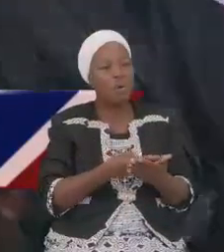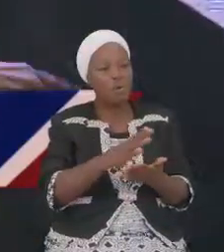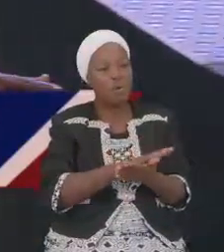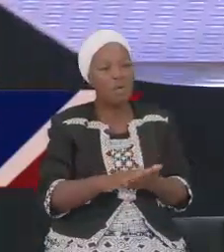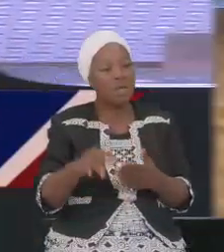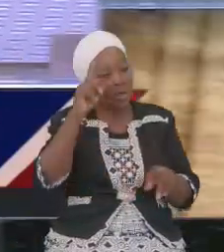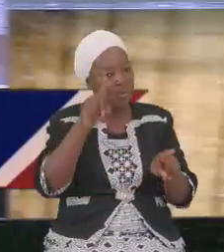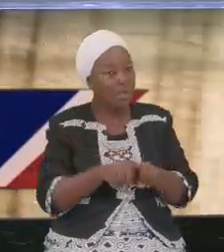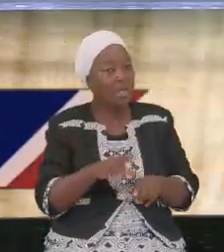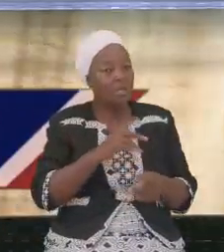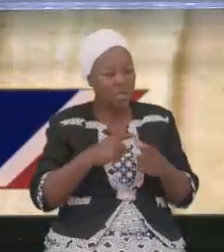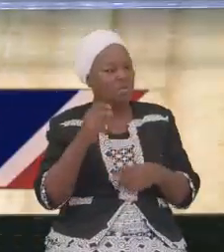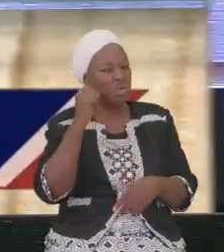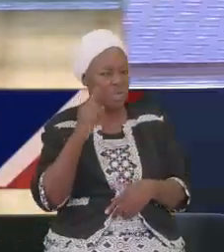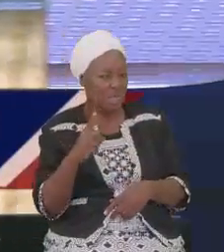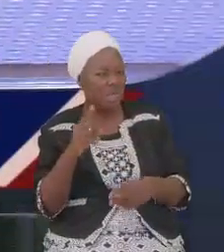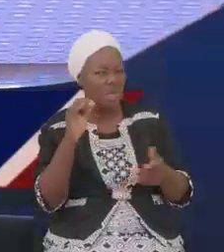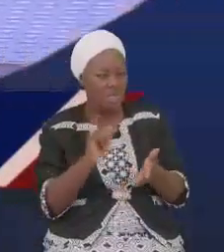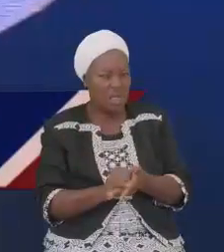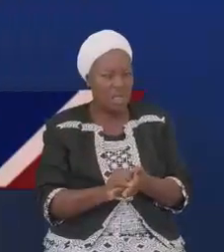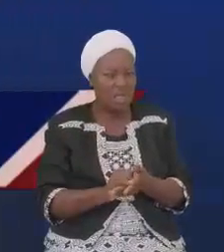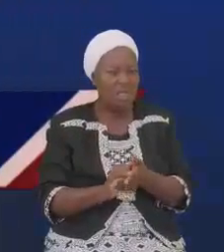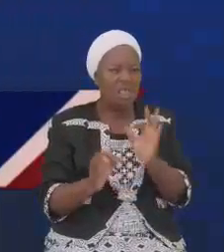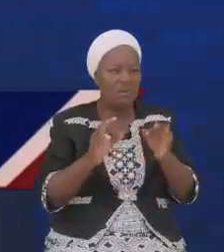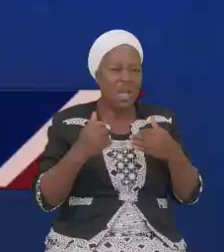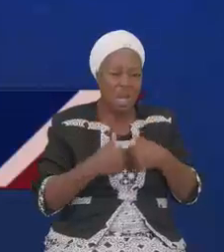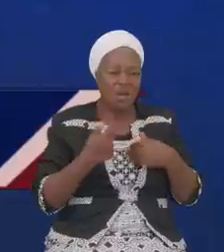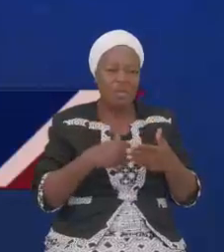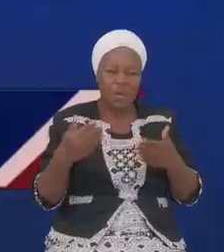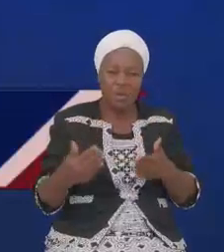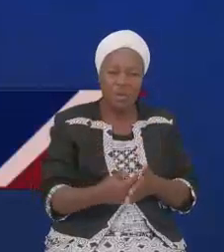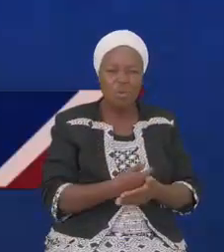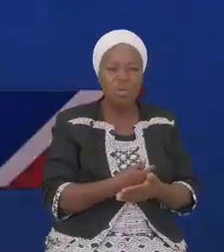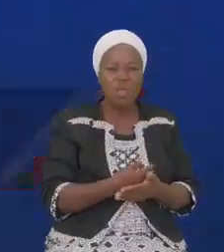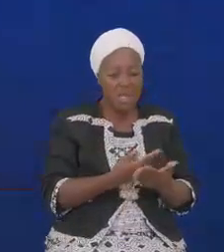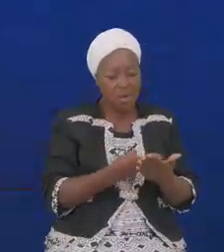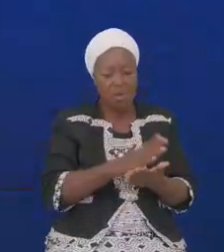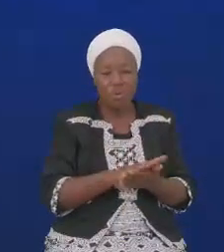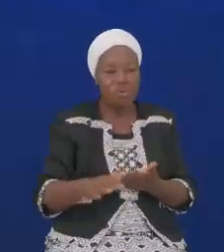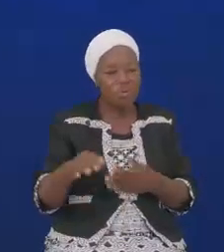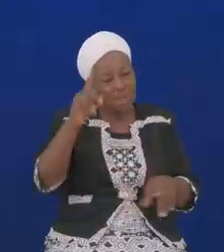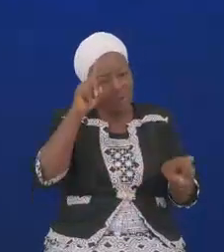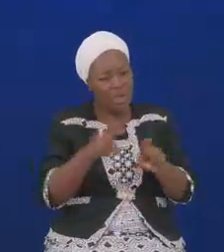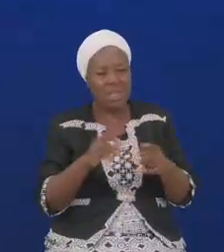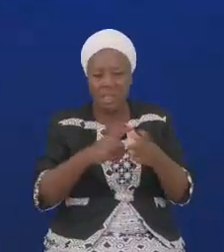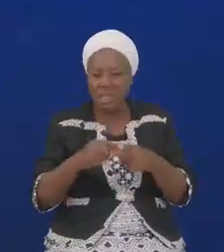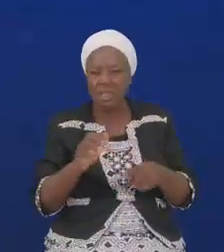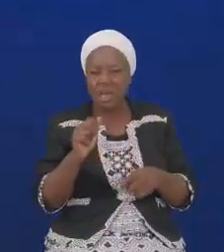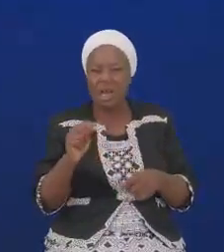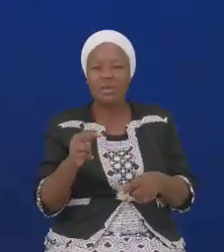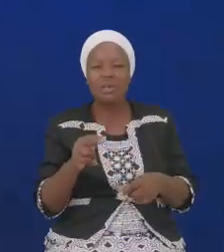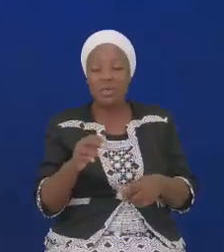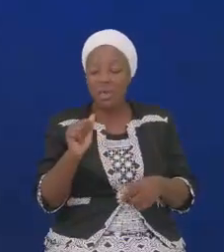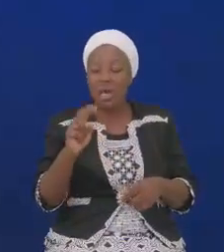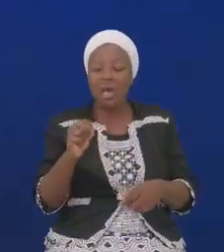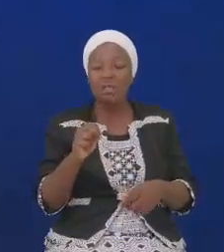it's a holy covenant, an unholy character cannot be partakers of the